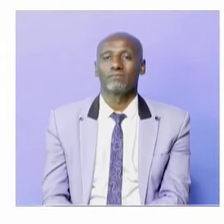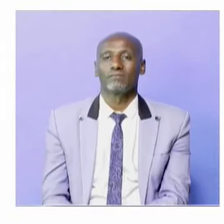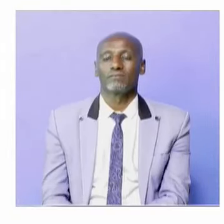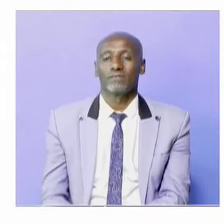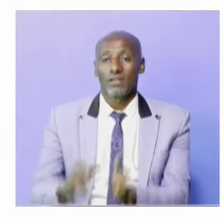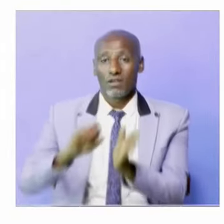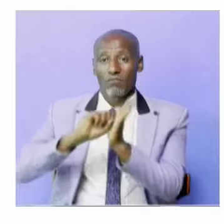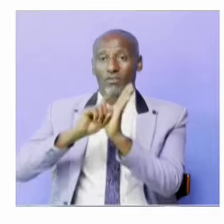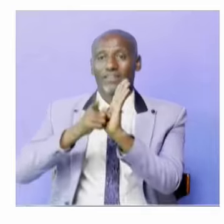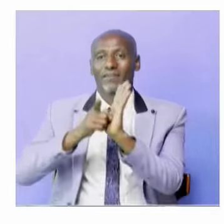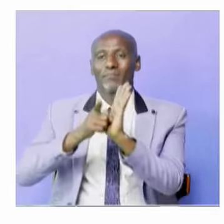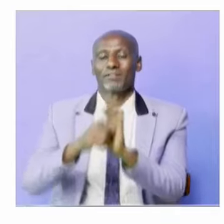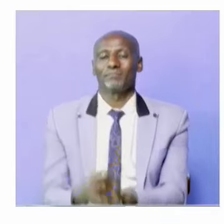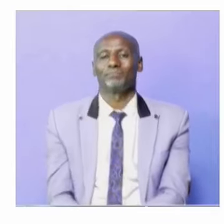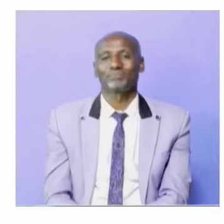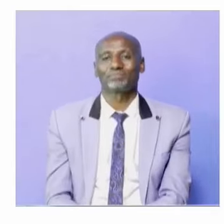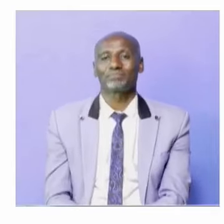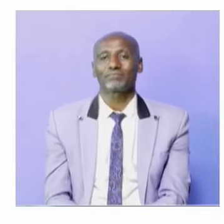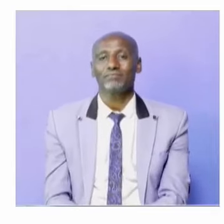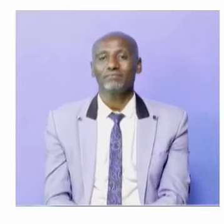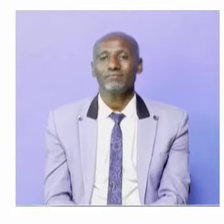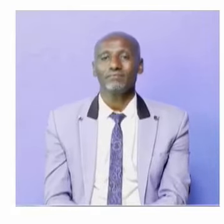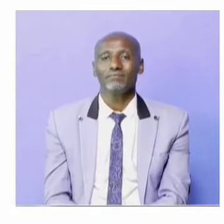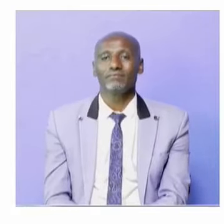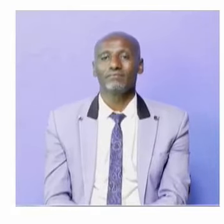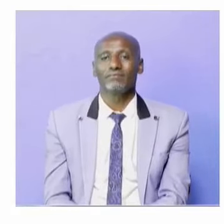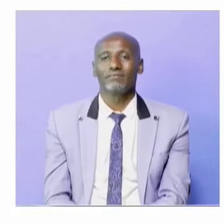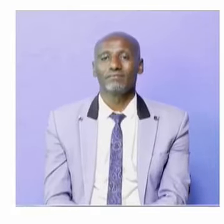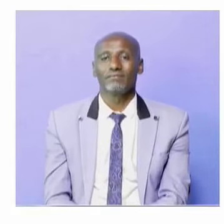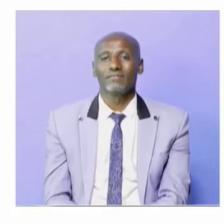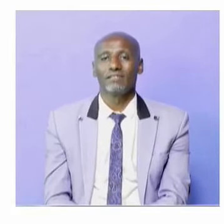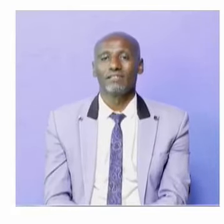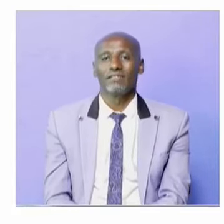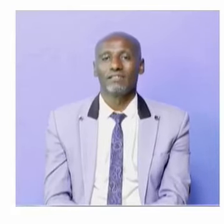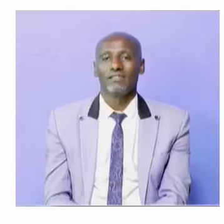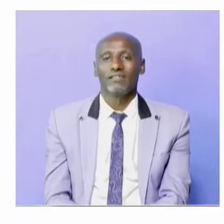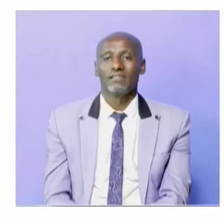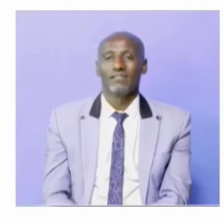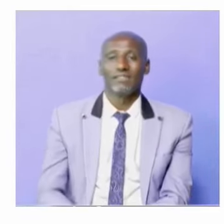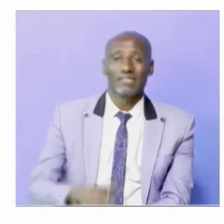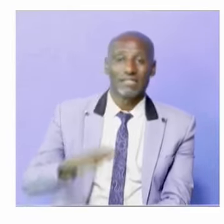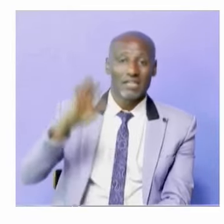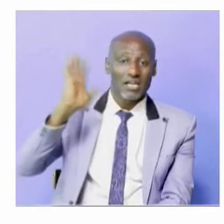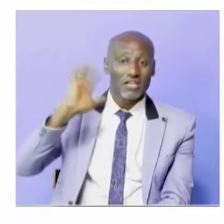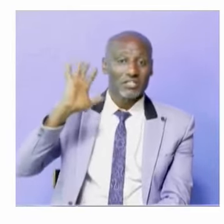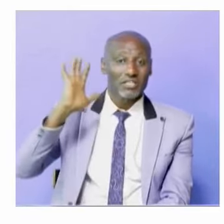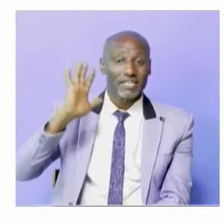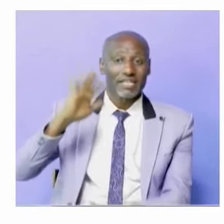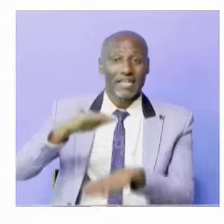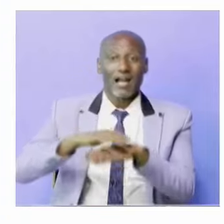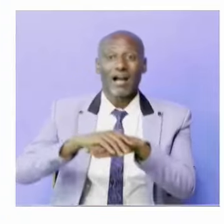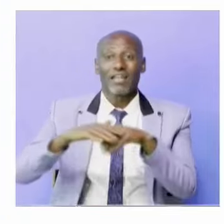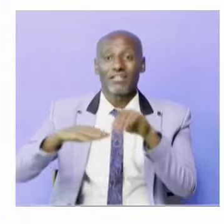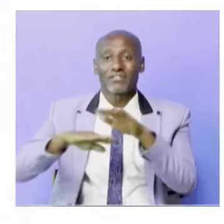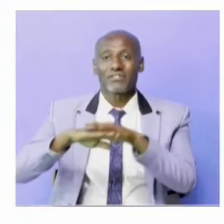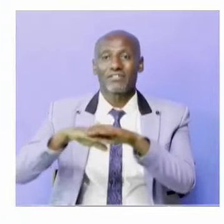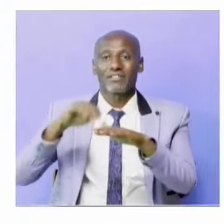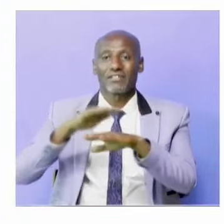Example. Shaking hands.